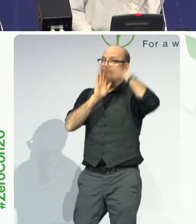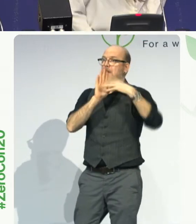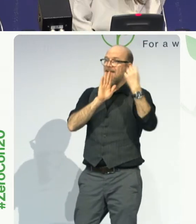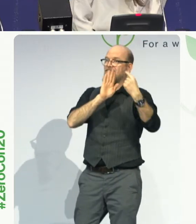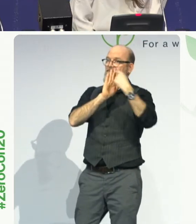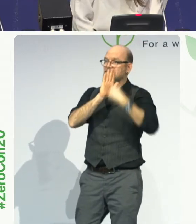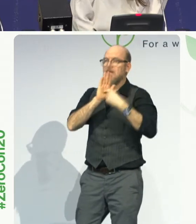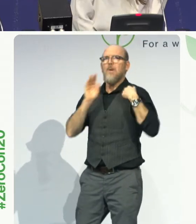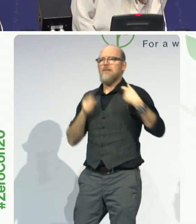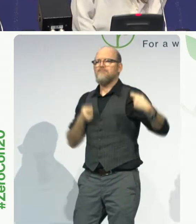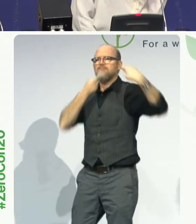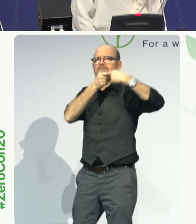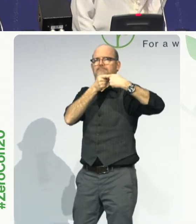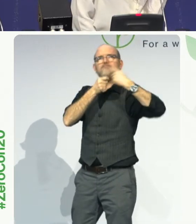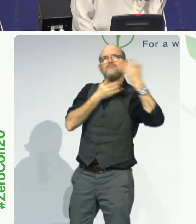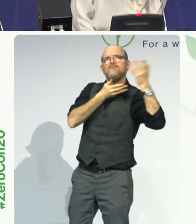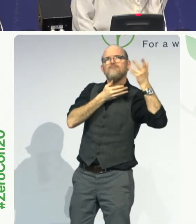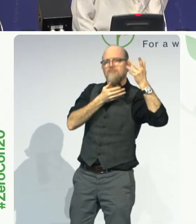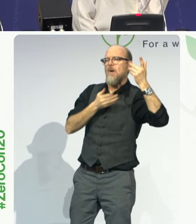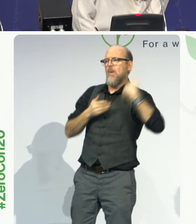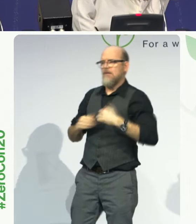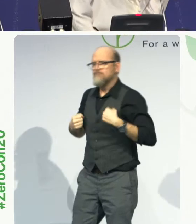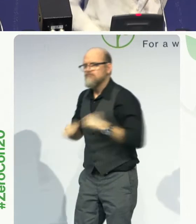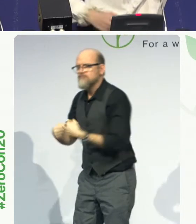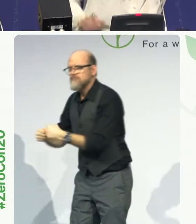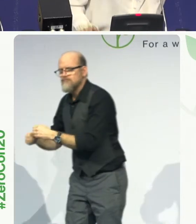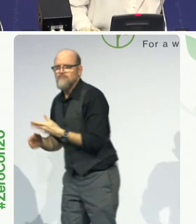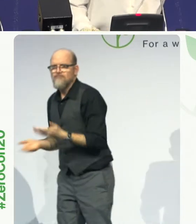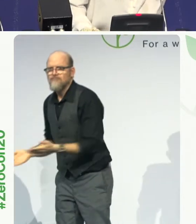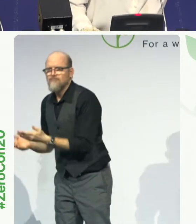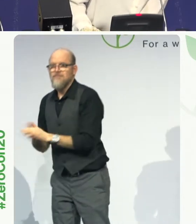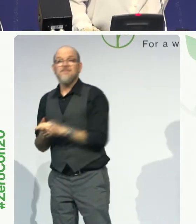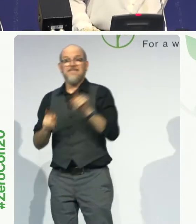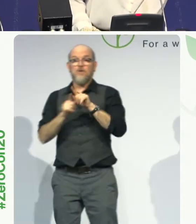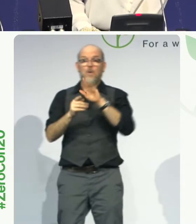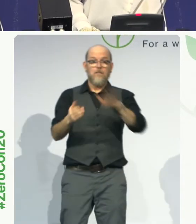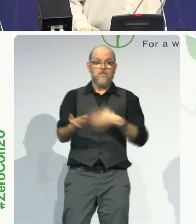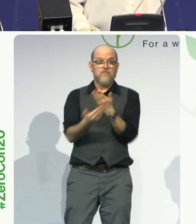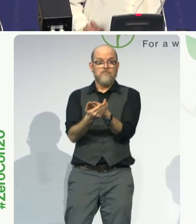And we run sign language classes for children, adults, and families.